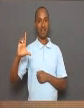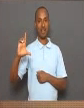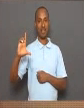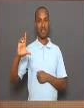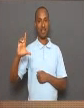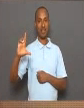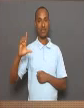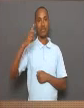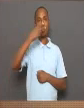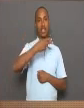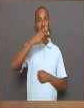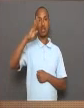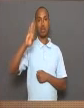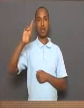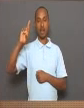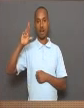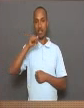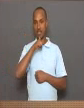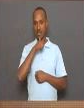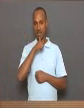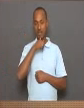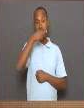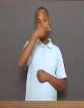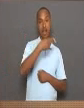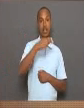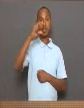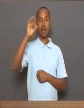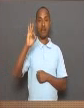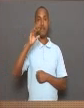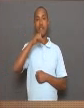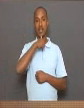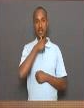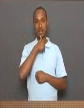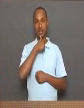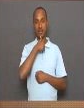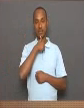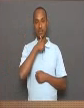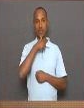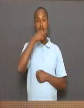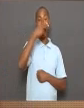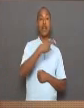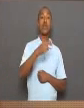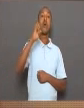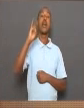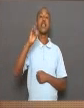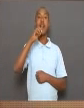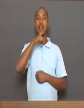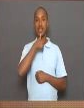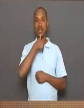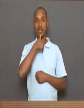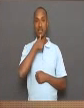acid, hydrobromic acid, hydrofluoric acid, hydroid